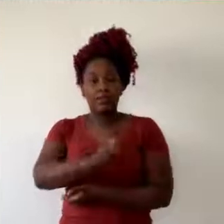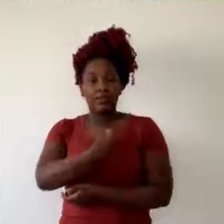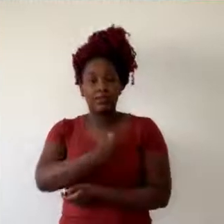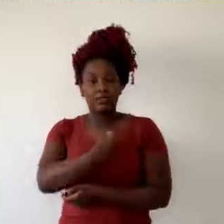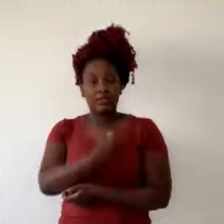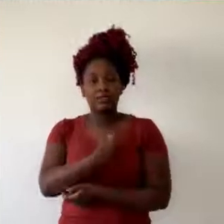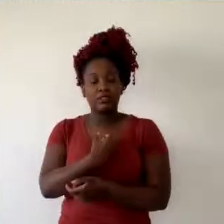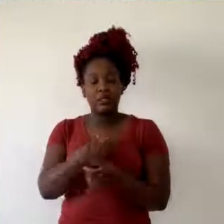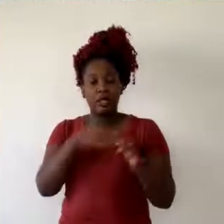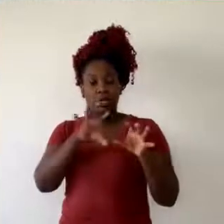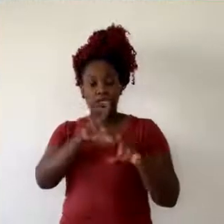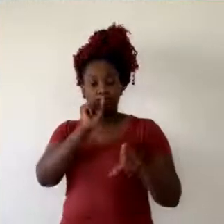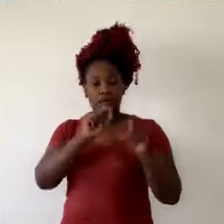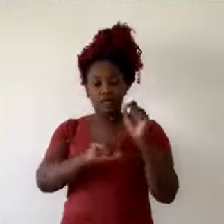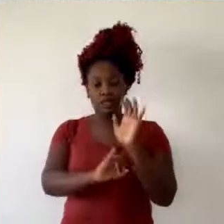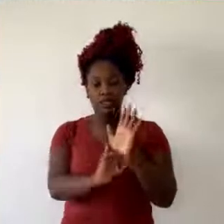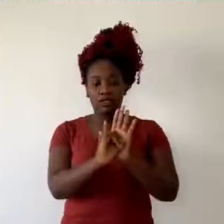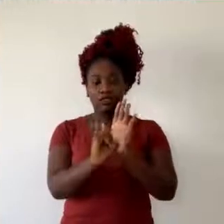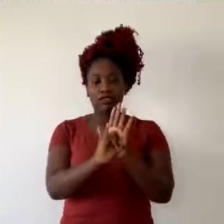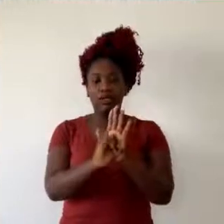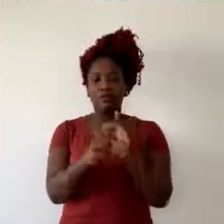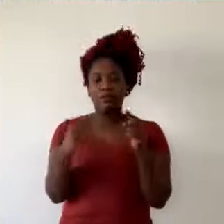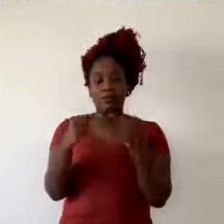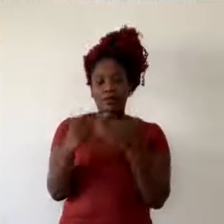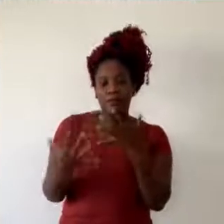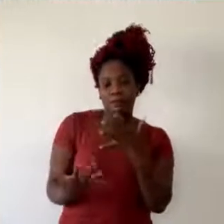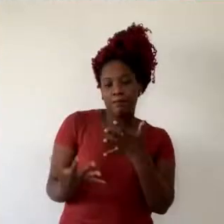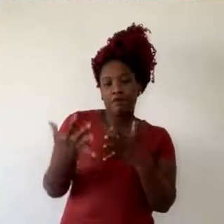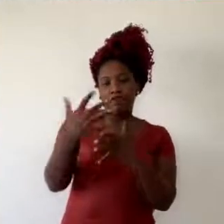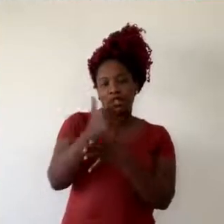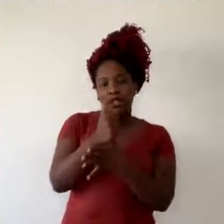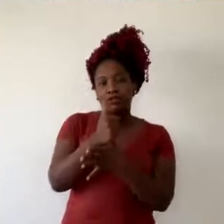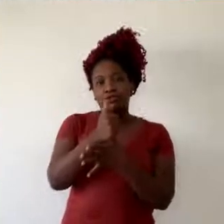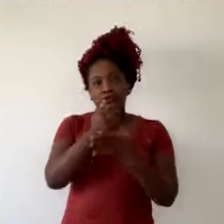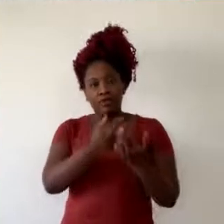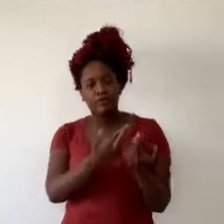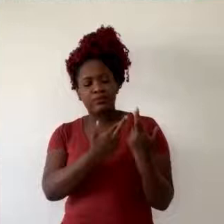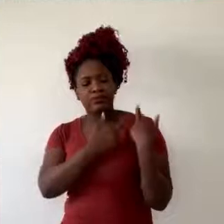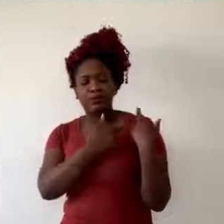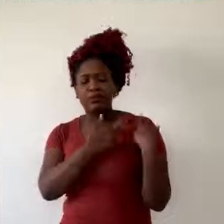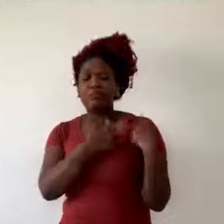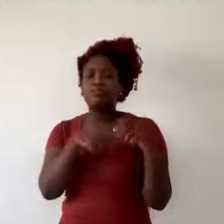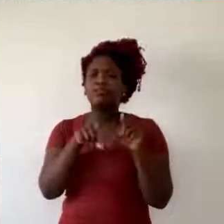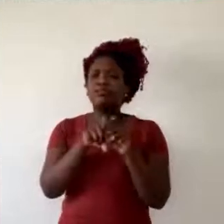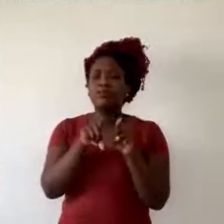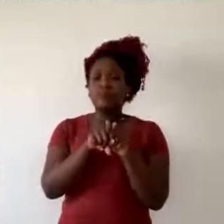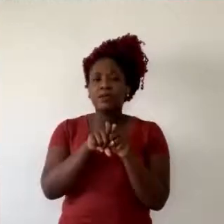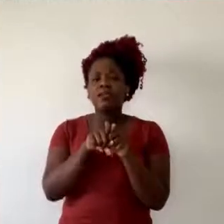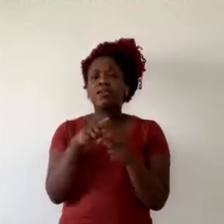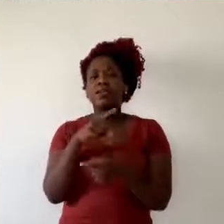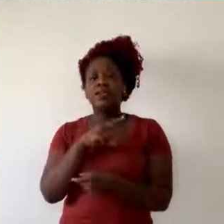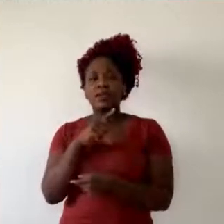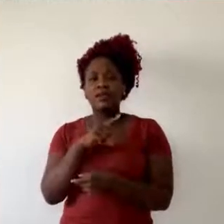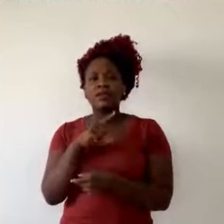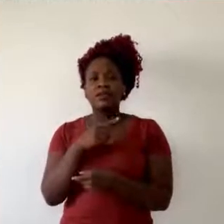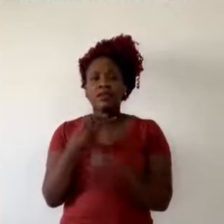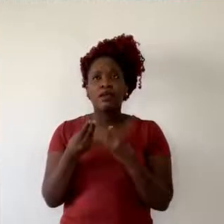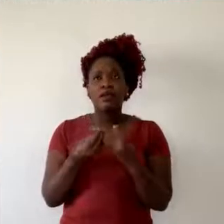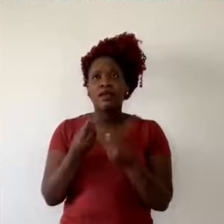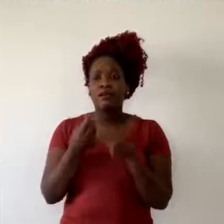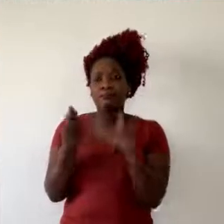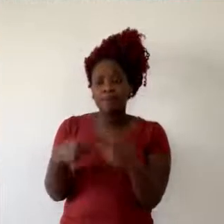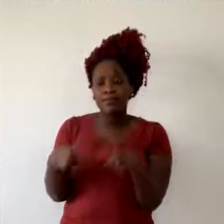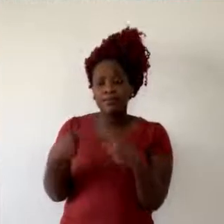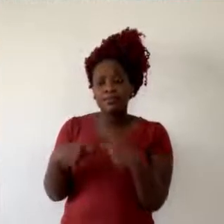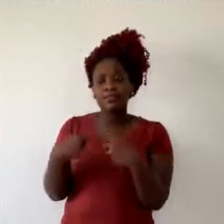find ourselves in defining our identity, it comes with responsibilities and privileges. And it comes